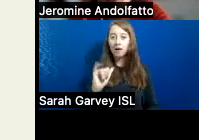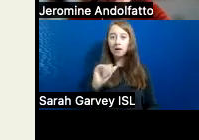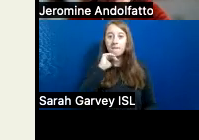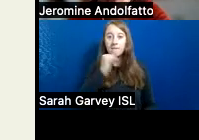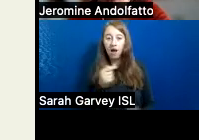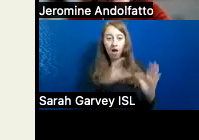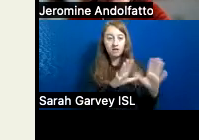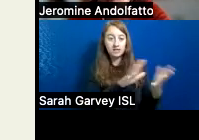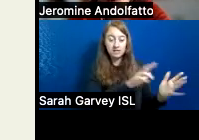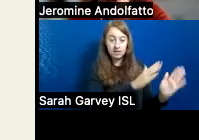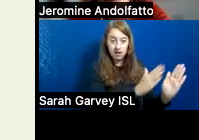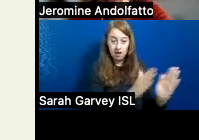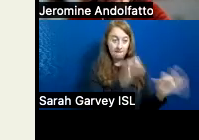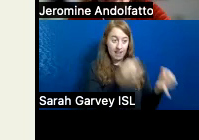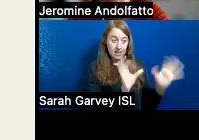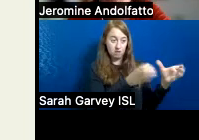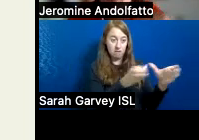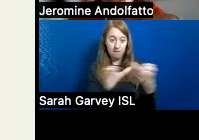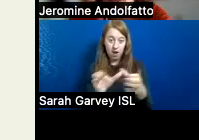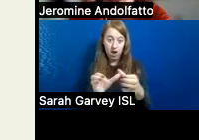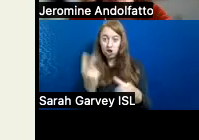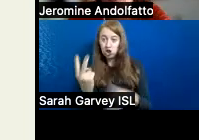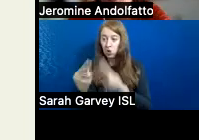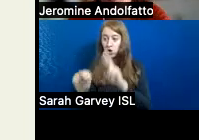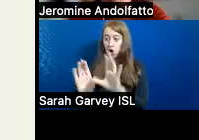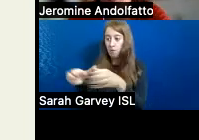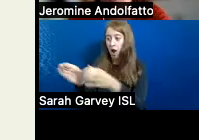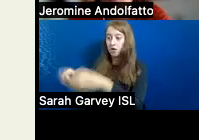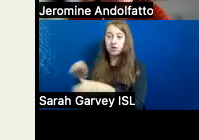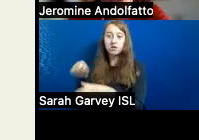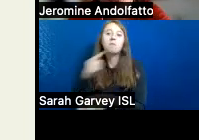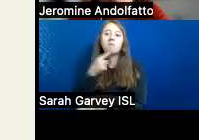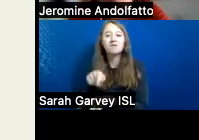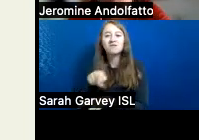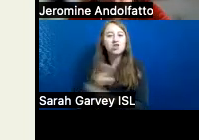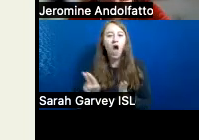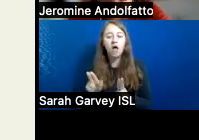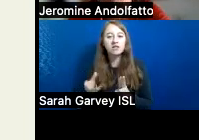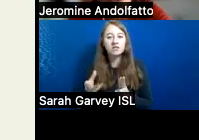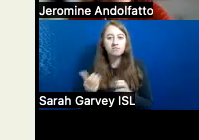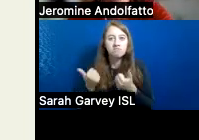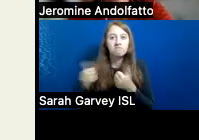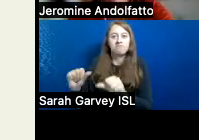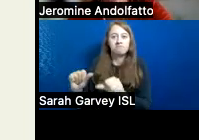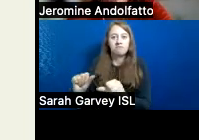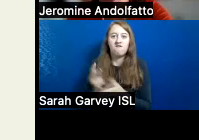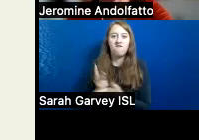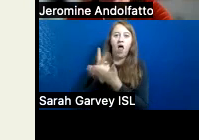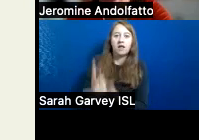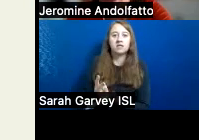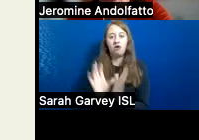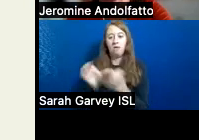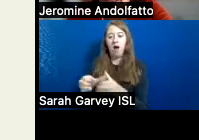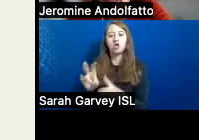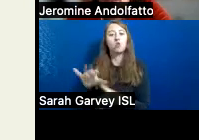parties entered the parliament, and this party had not implemented voluntary party quotas. So we can